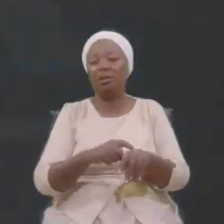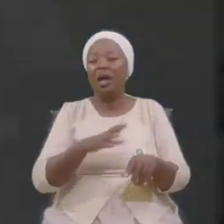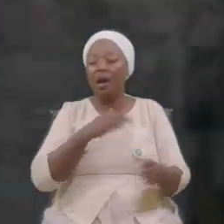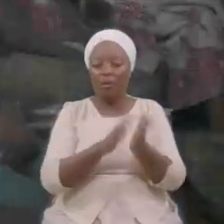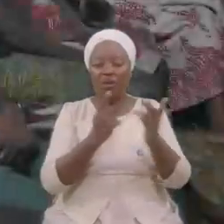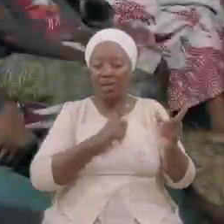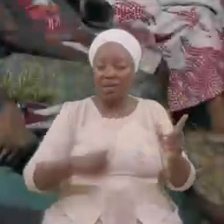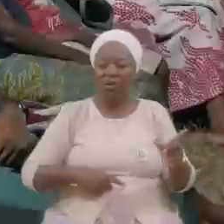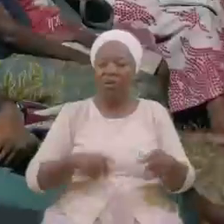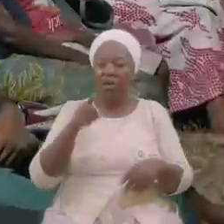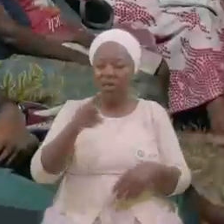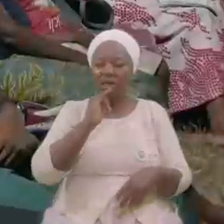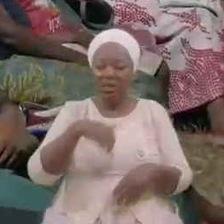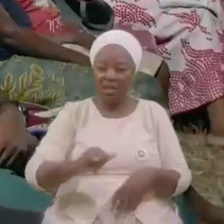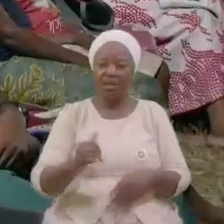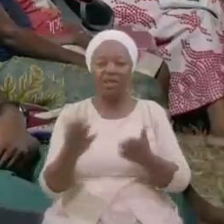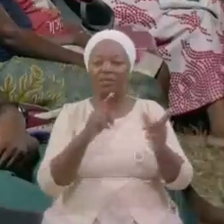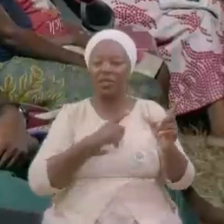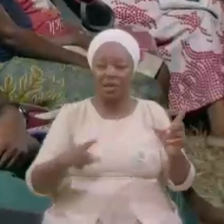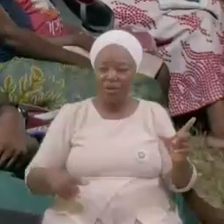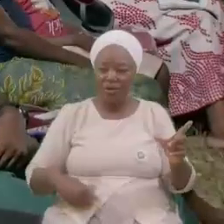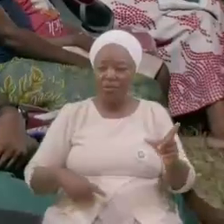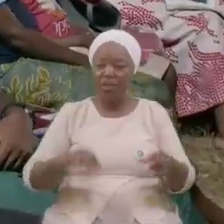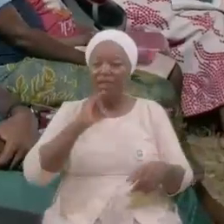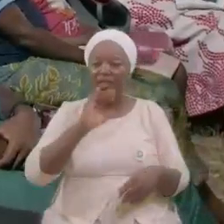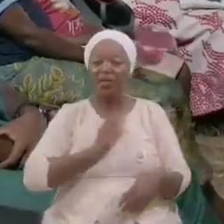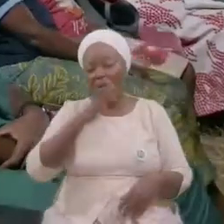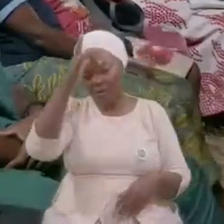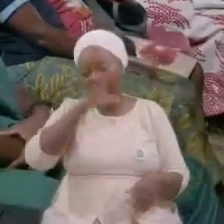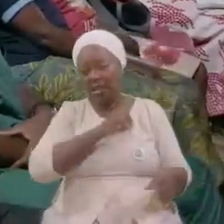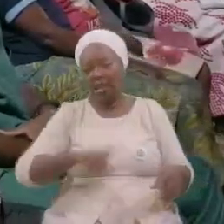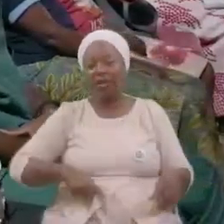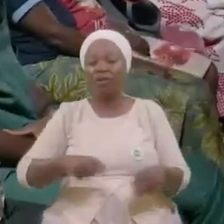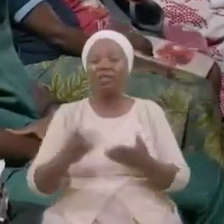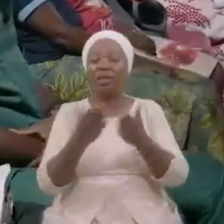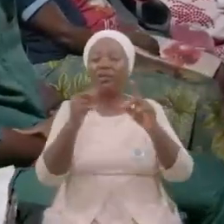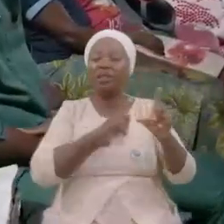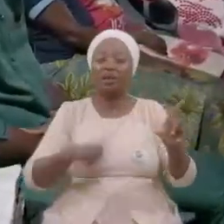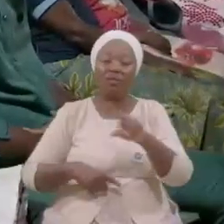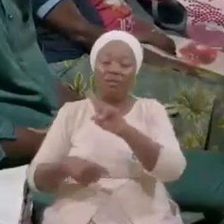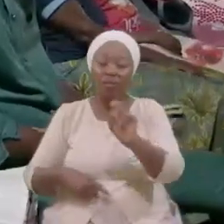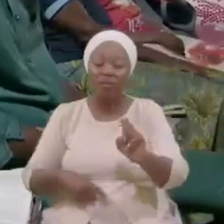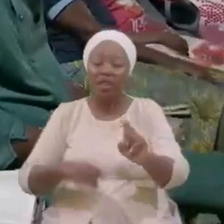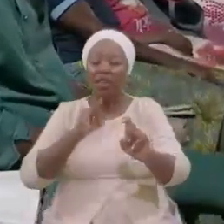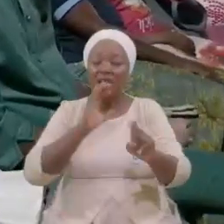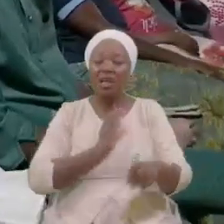Lord. Am I serving the Lord? Yes, I said, am I serving the